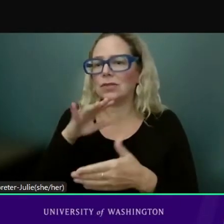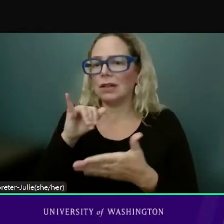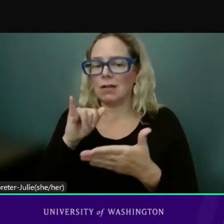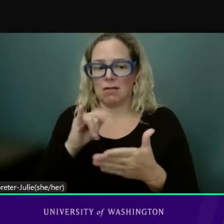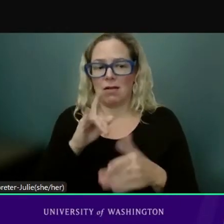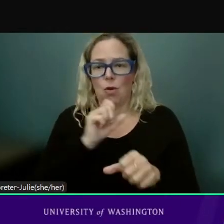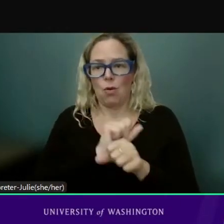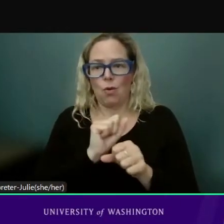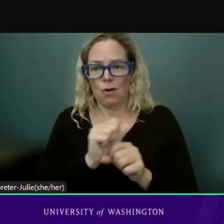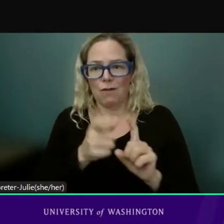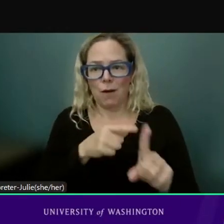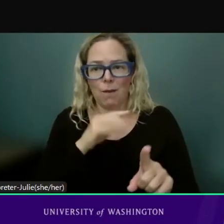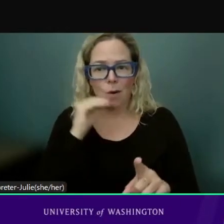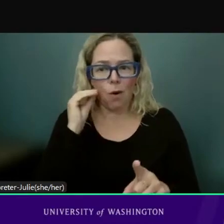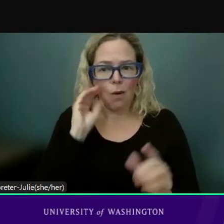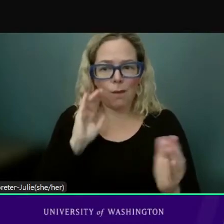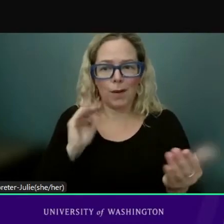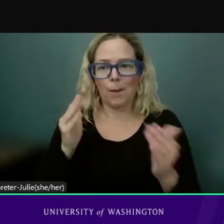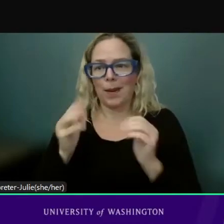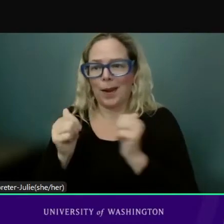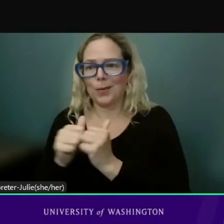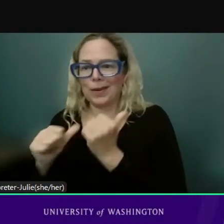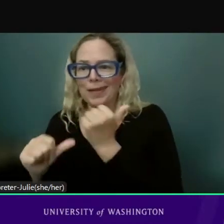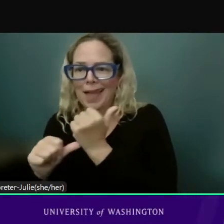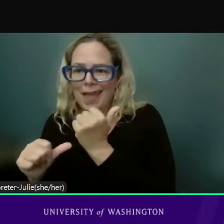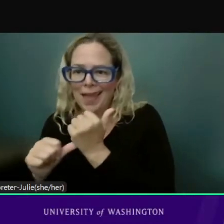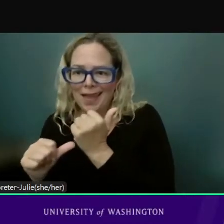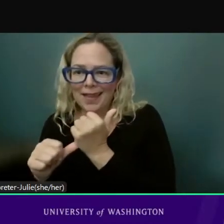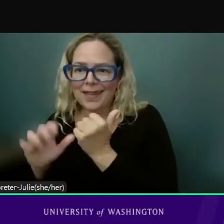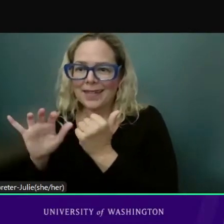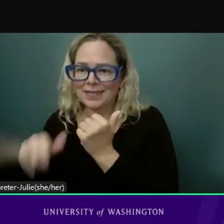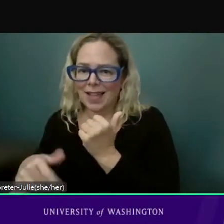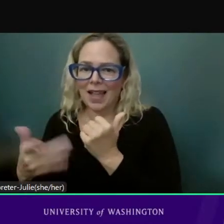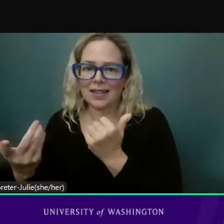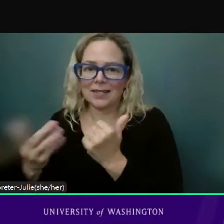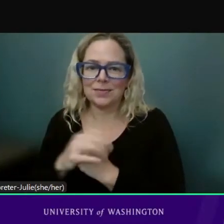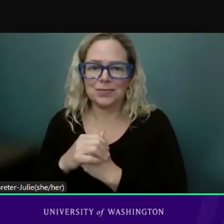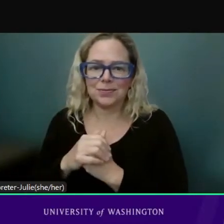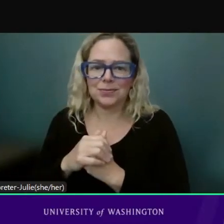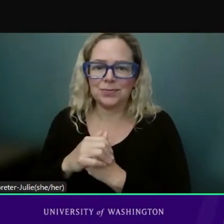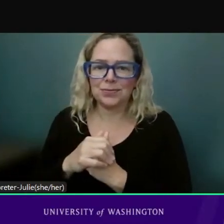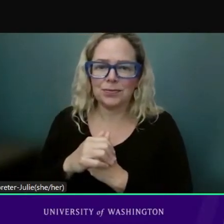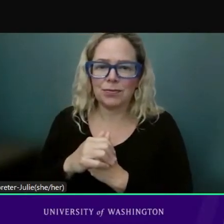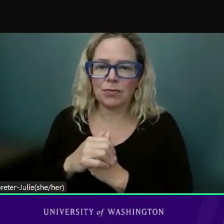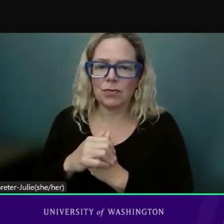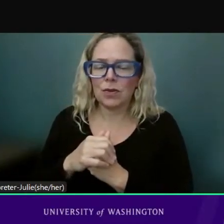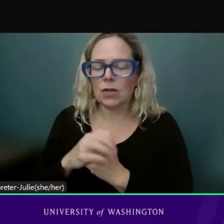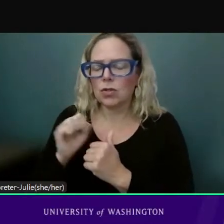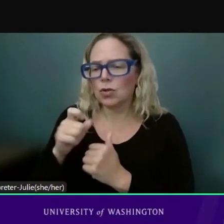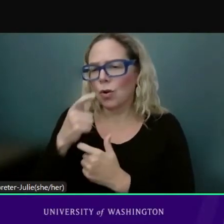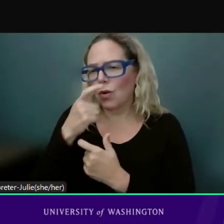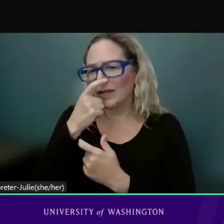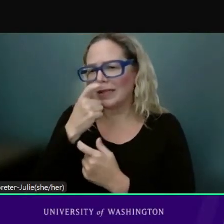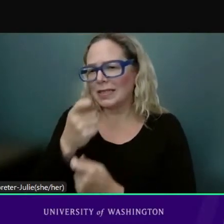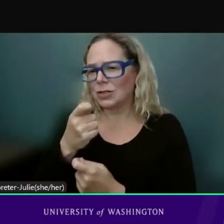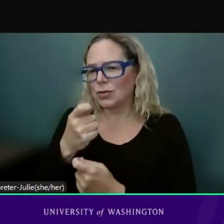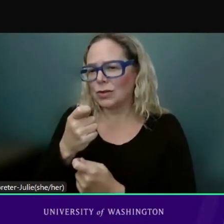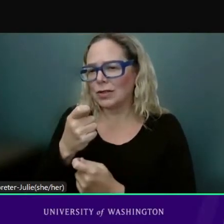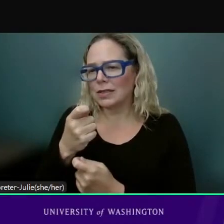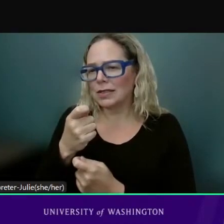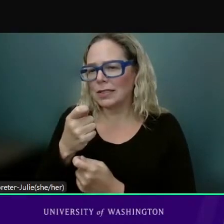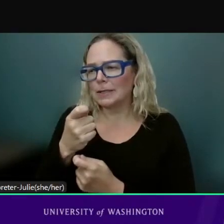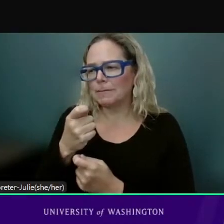which are typically occupations that require an in-person interaction. And so it'd be interesting to